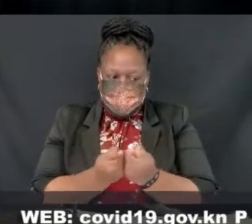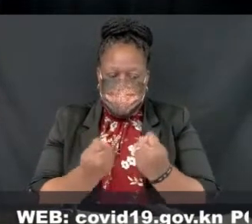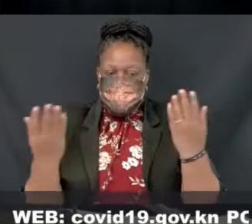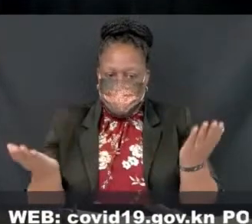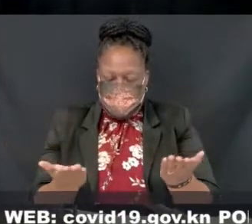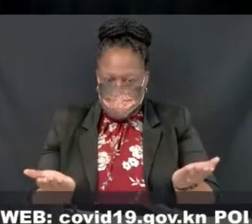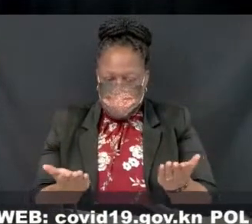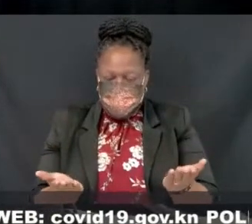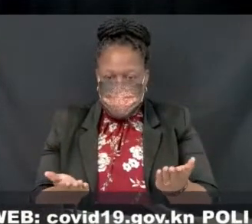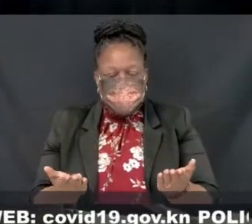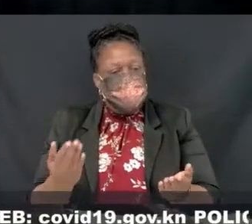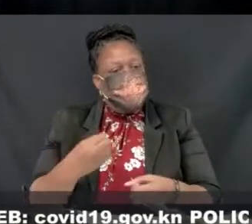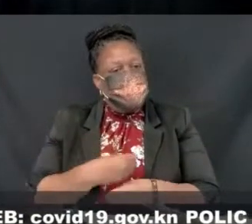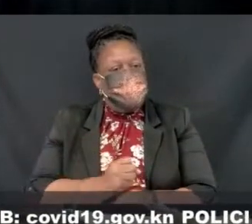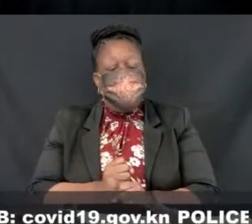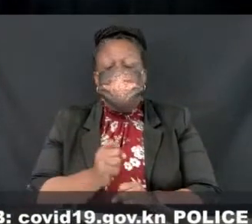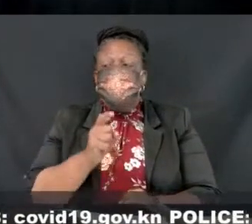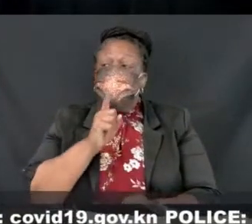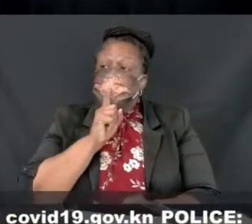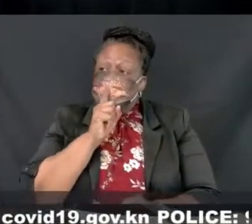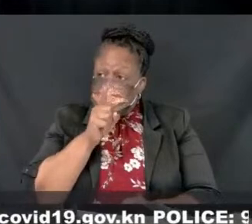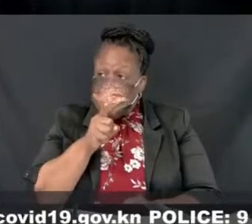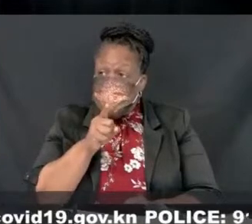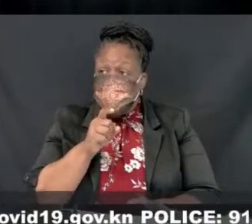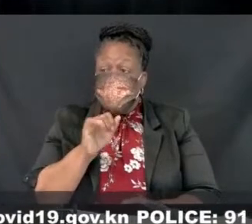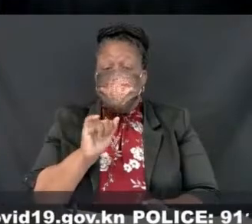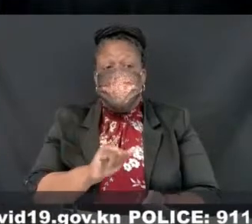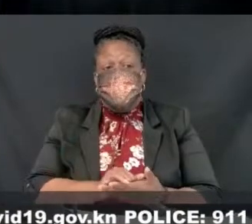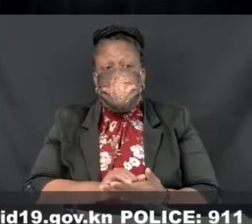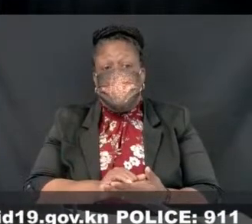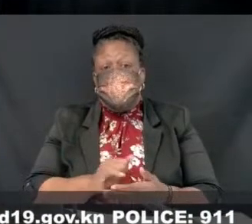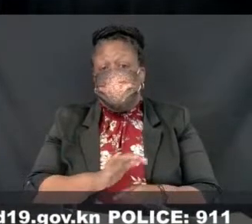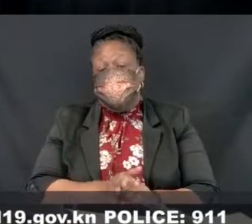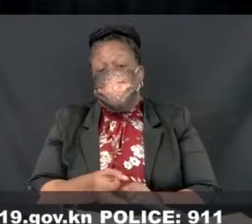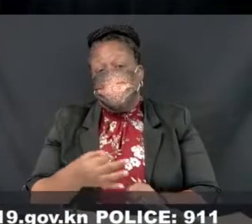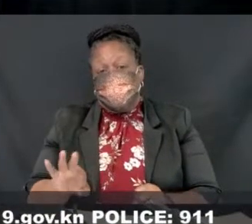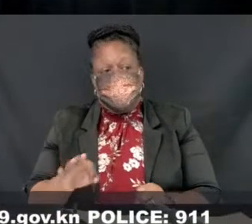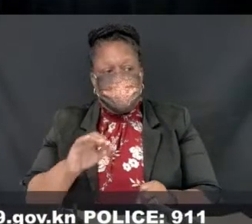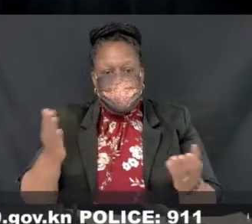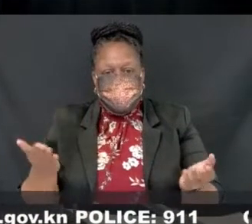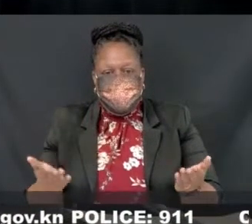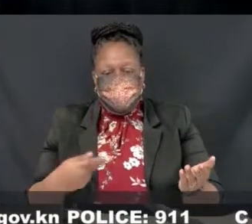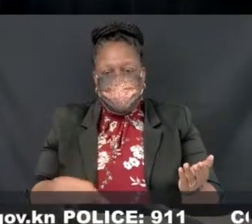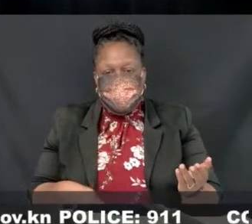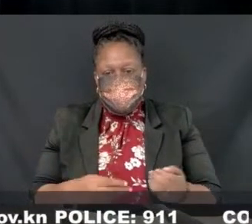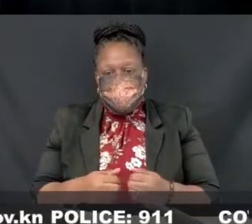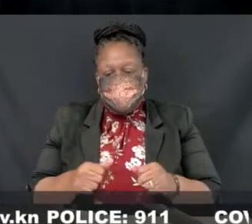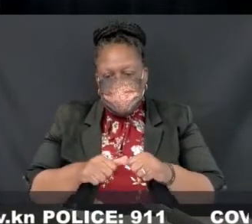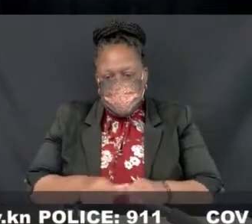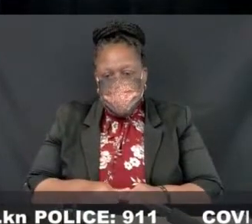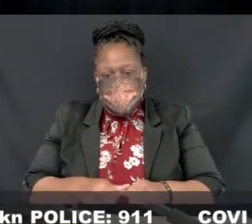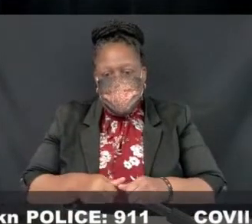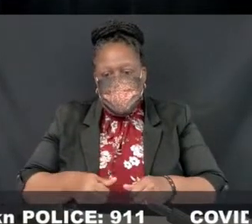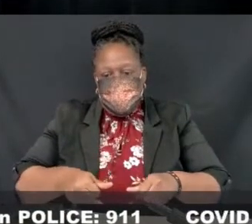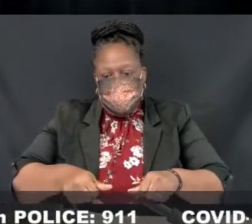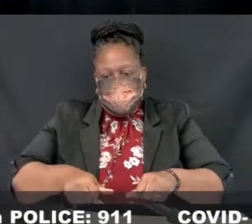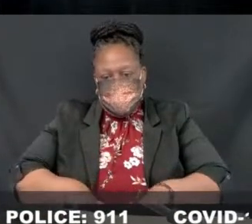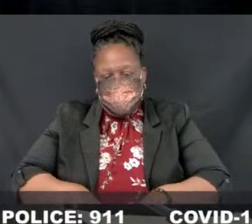force, to ensure that the pandemic in St. Kitts Nevis remain under control.